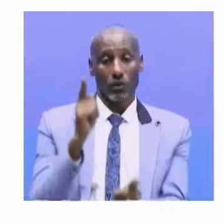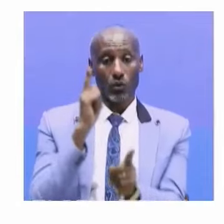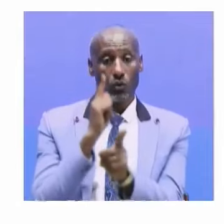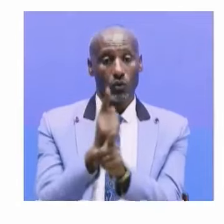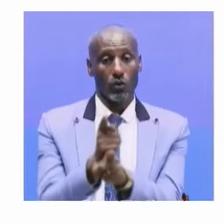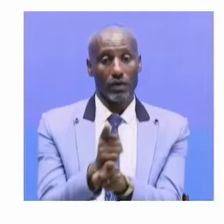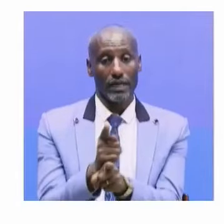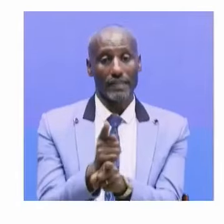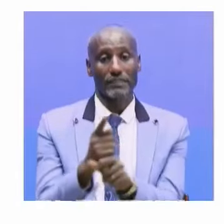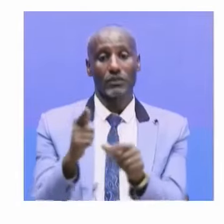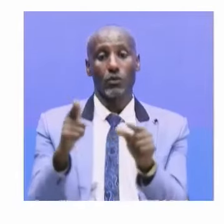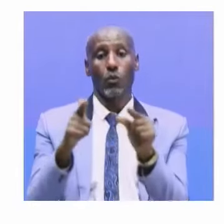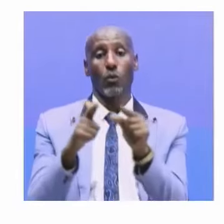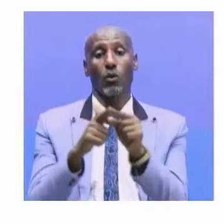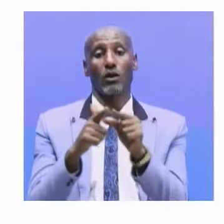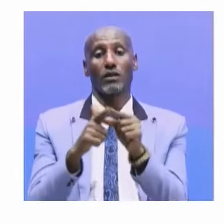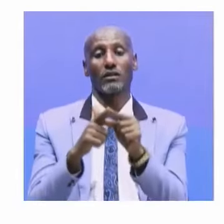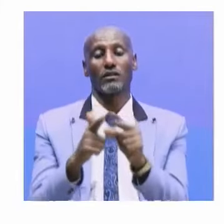correct word.